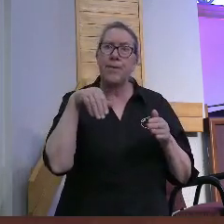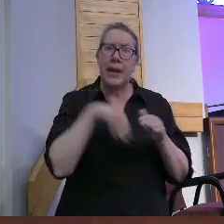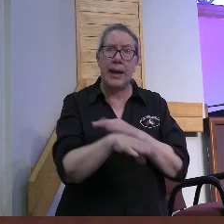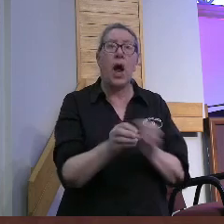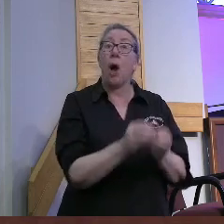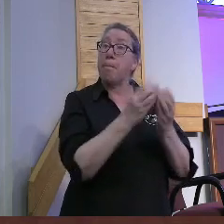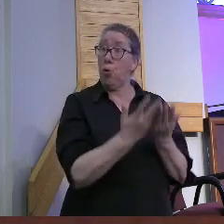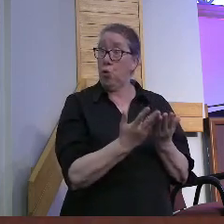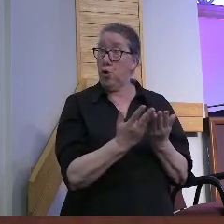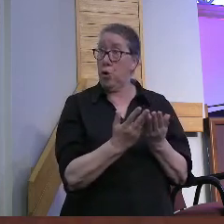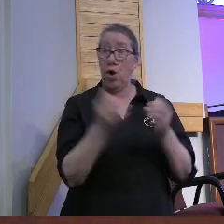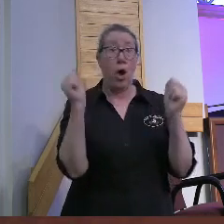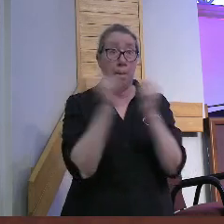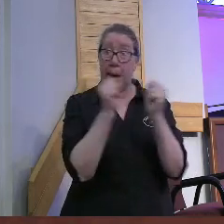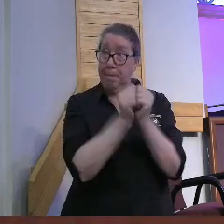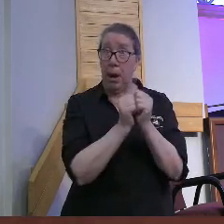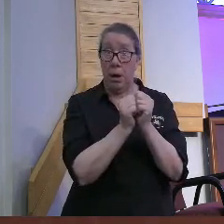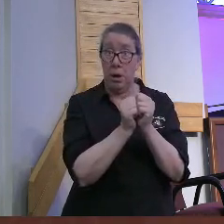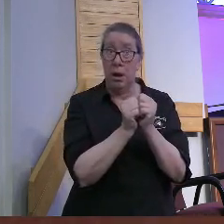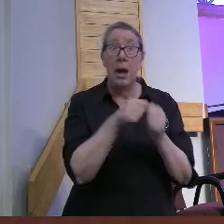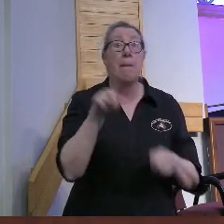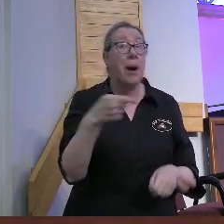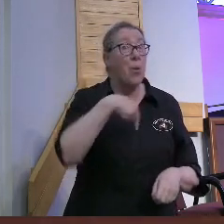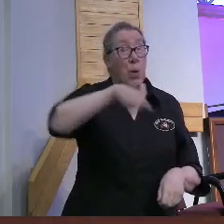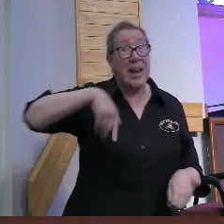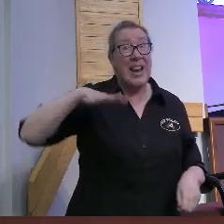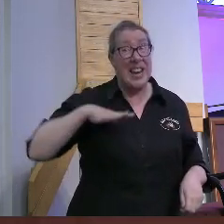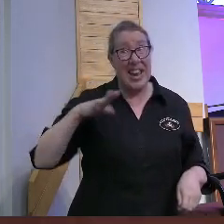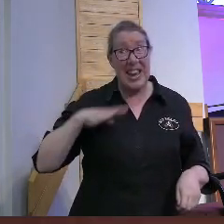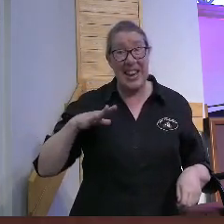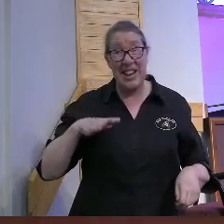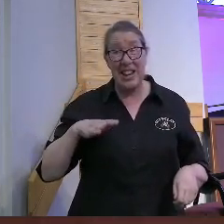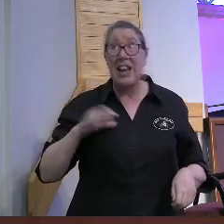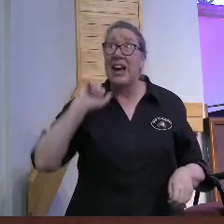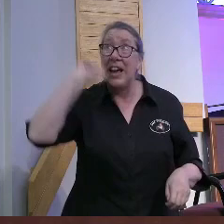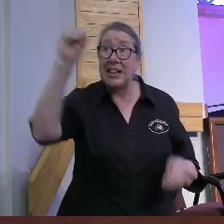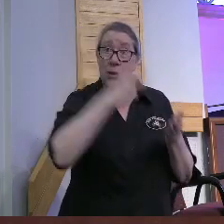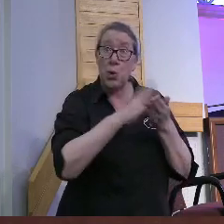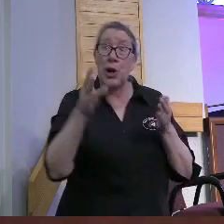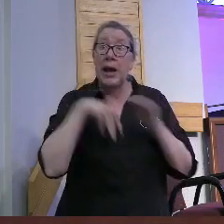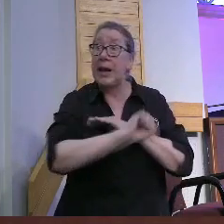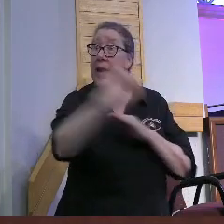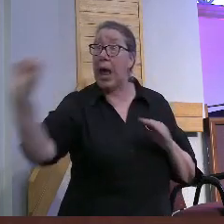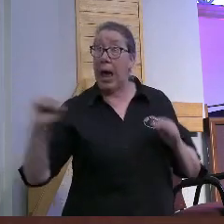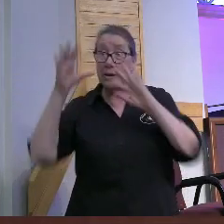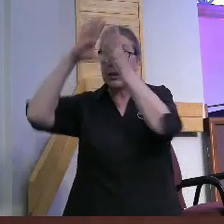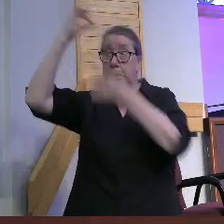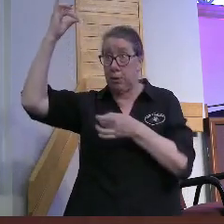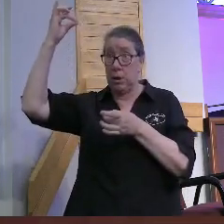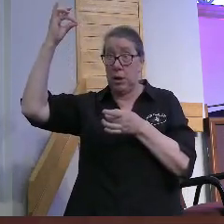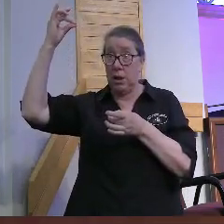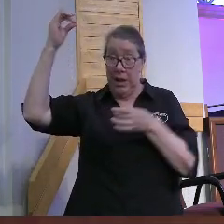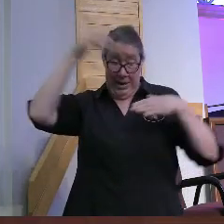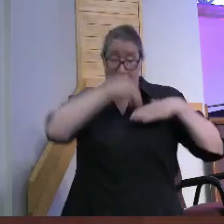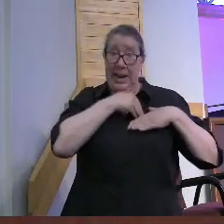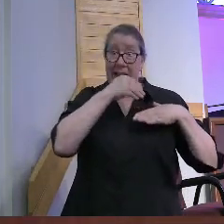pages, but we've got to get the Word of God into our spirit. The Bible says that it is